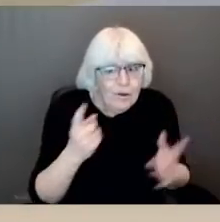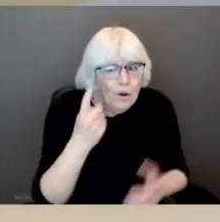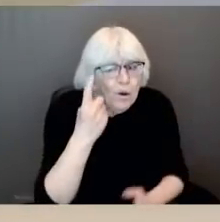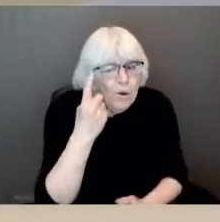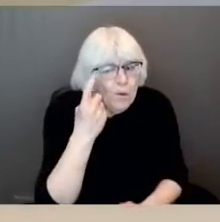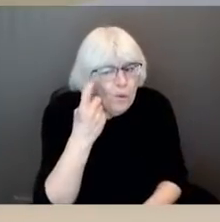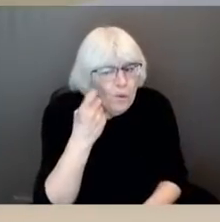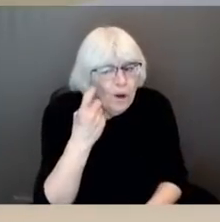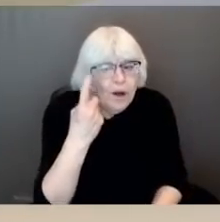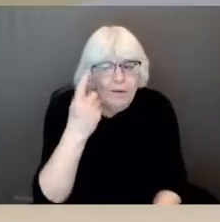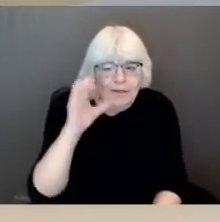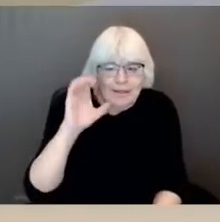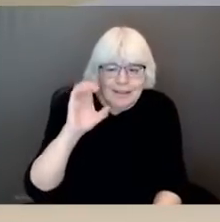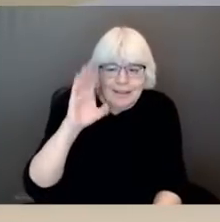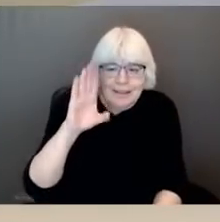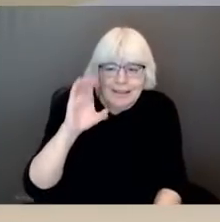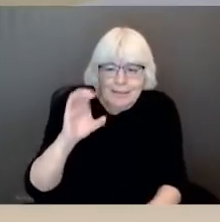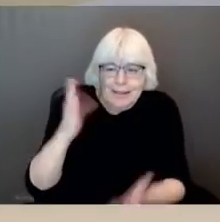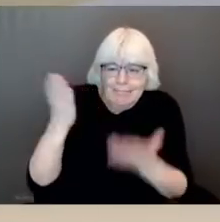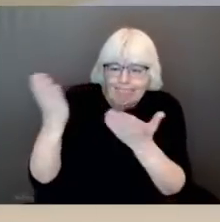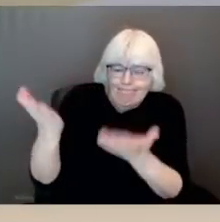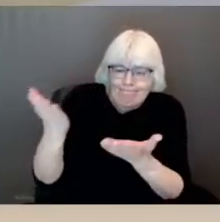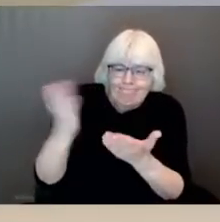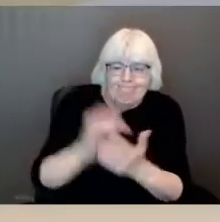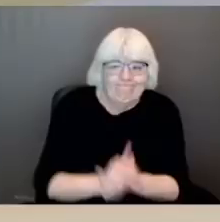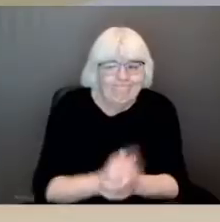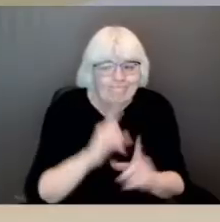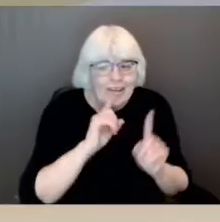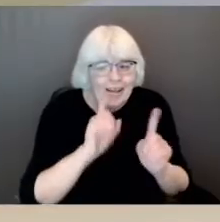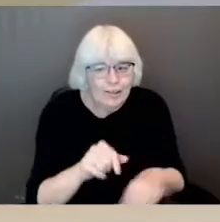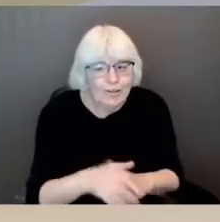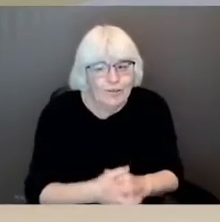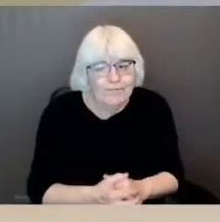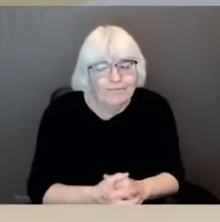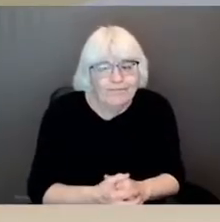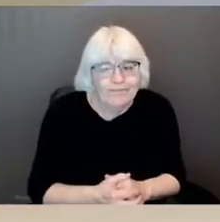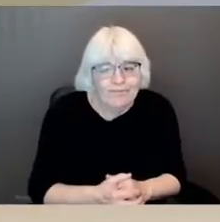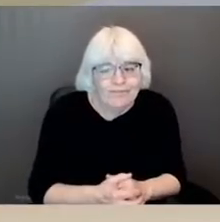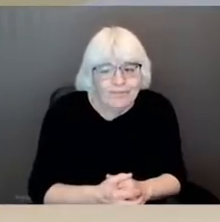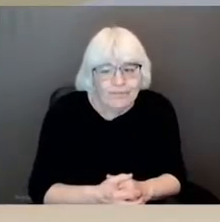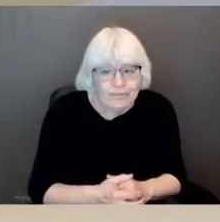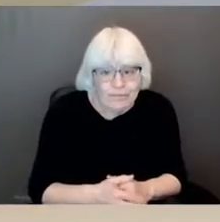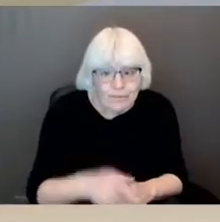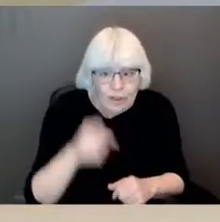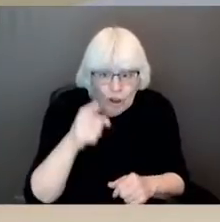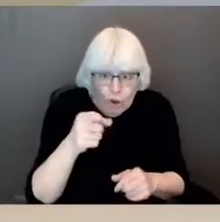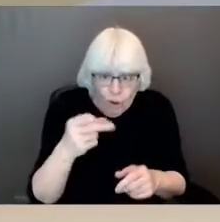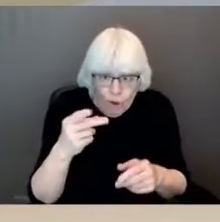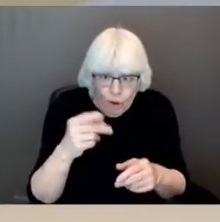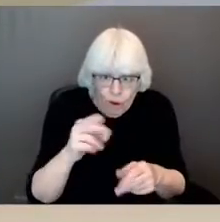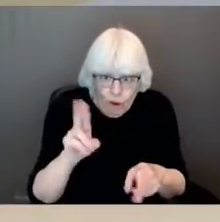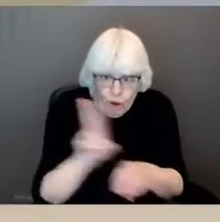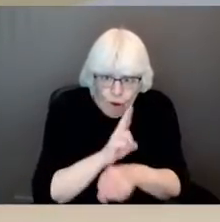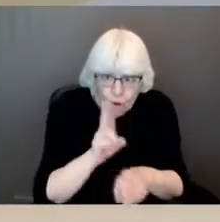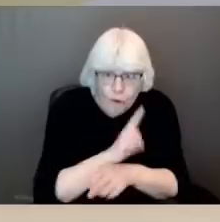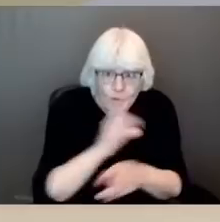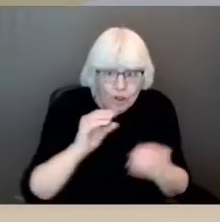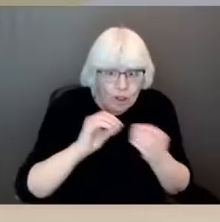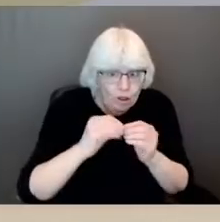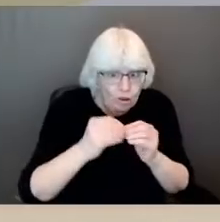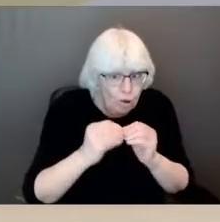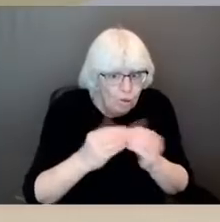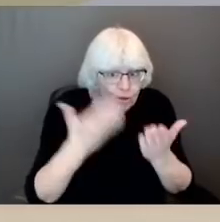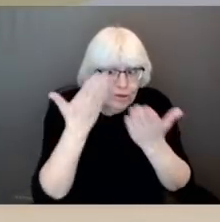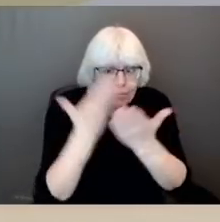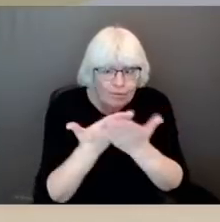What metrics are you using to measure the success of the vaccination passport, and when will we know, how will we know when